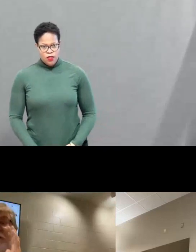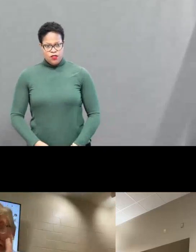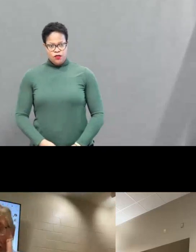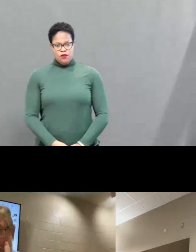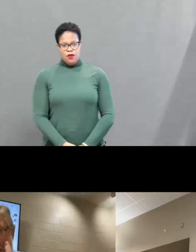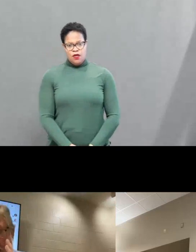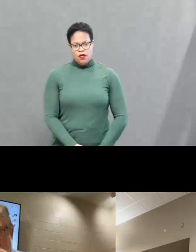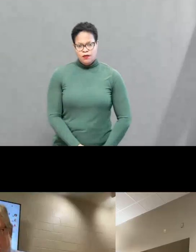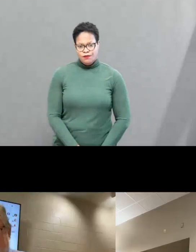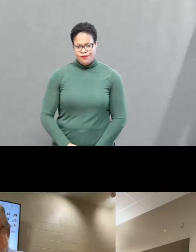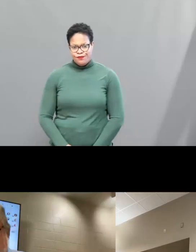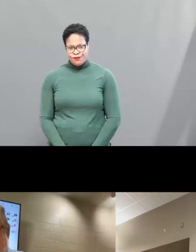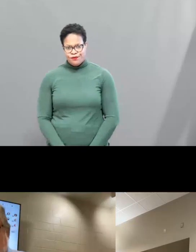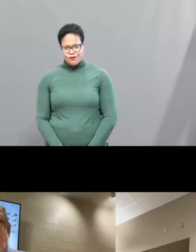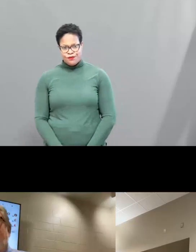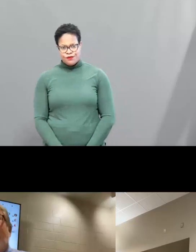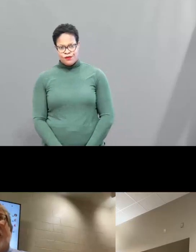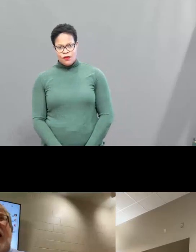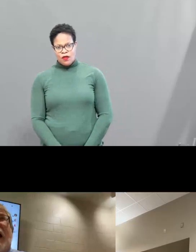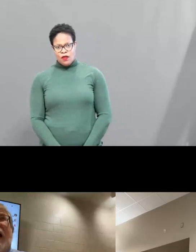Yeah, I wanted to